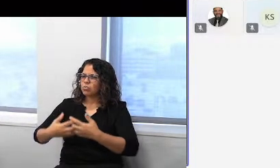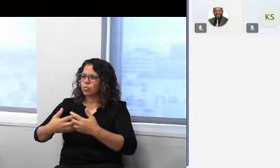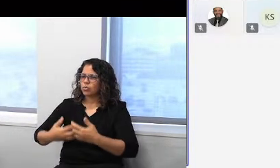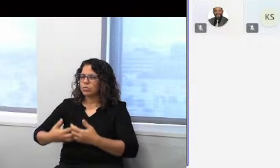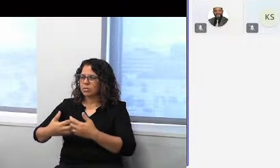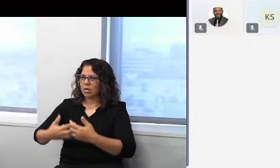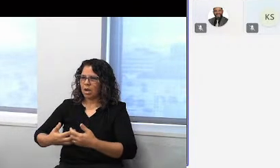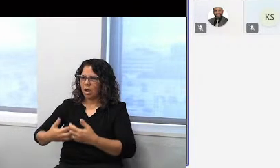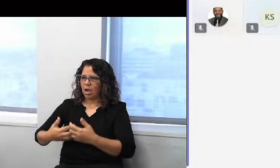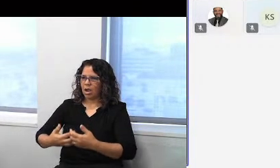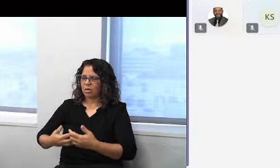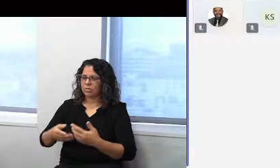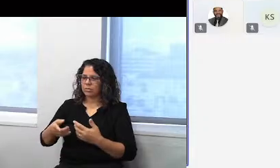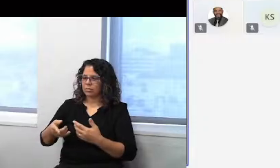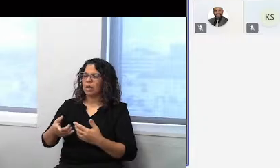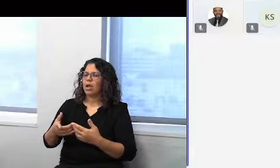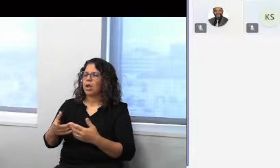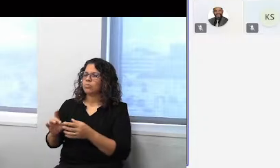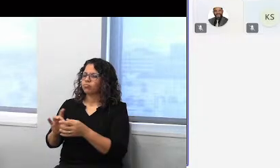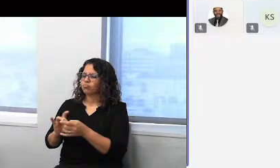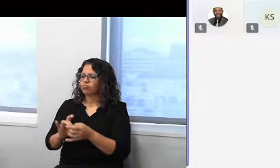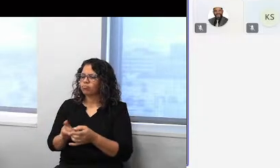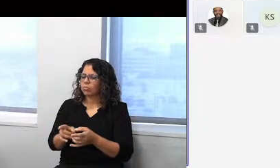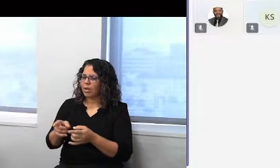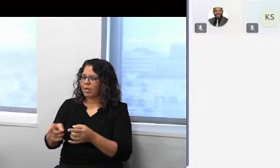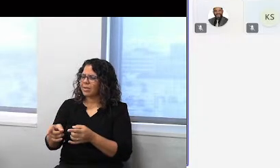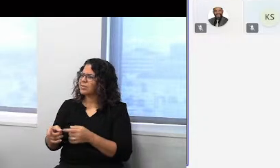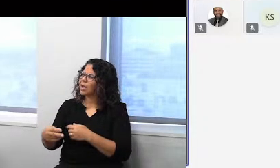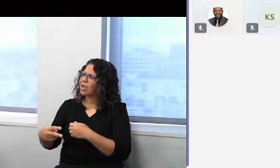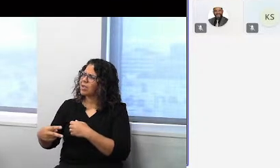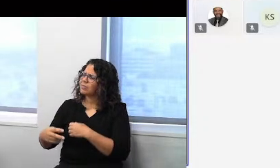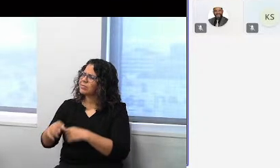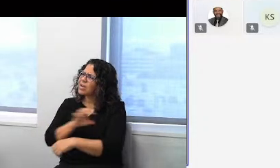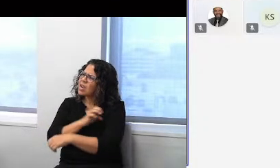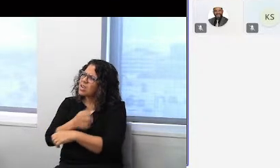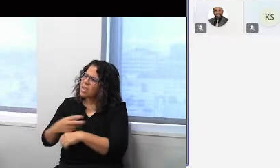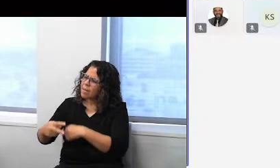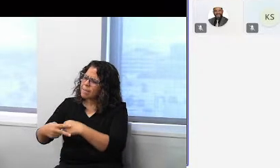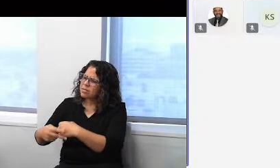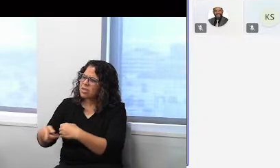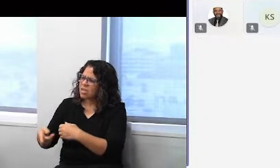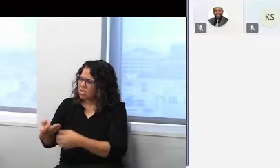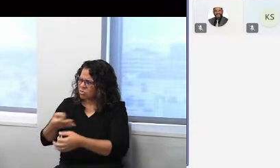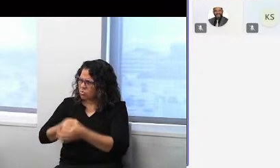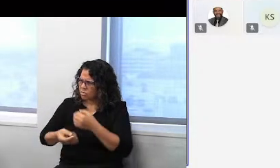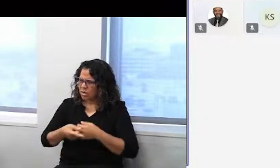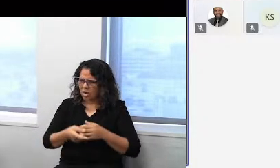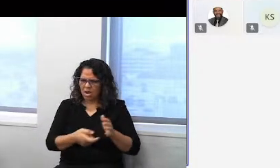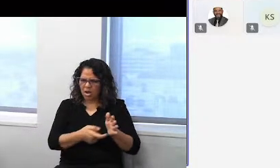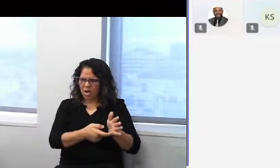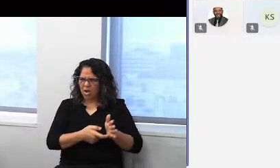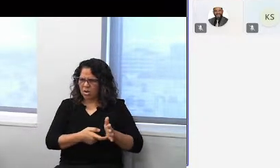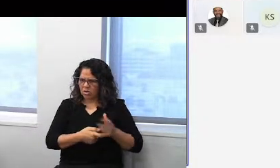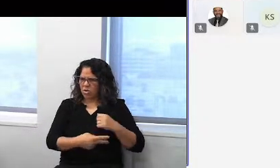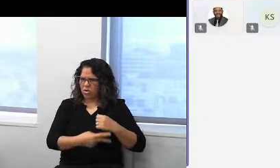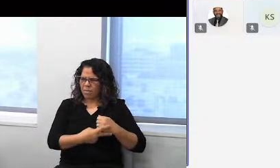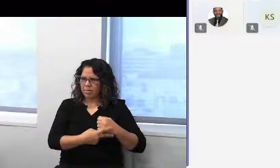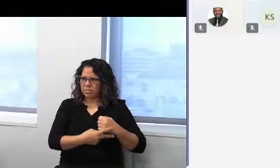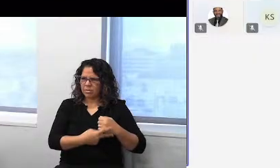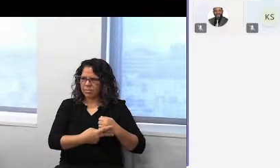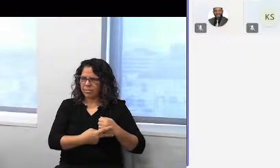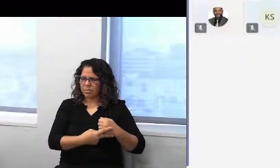technical requirements, storage requirements that are required for a